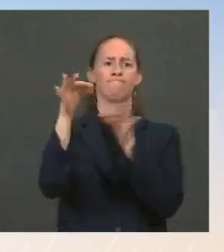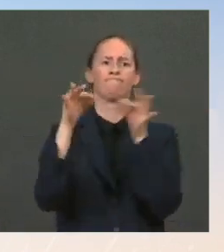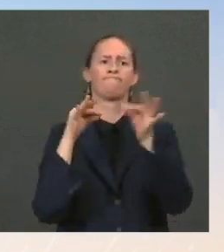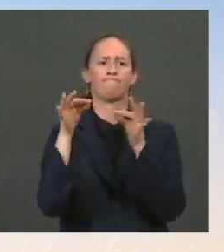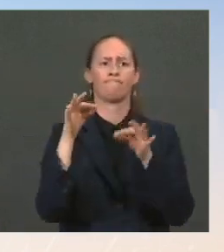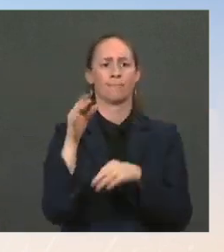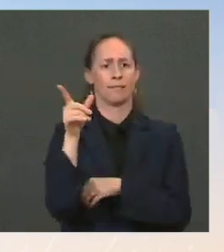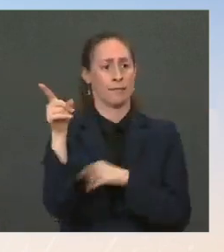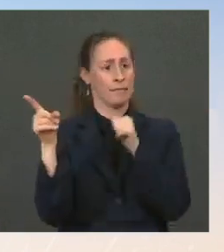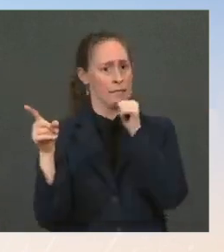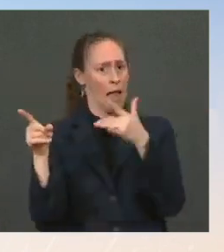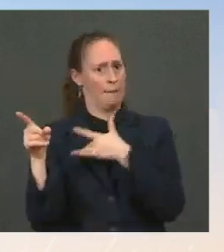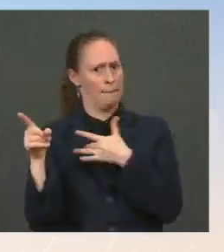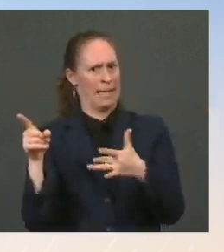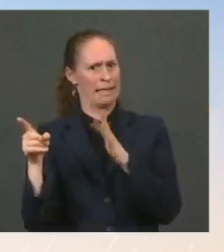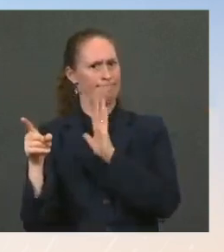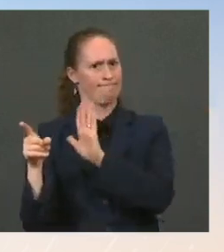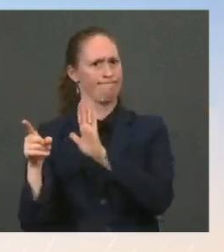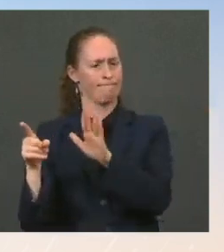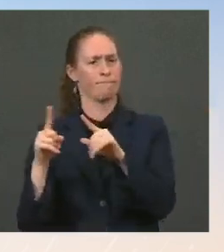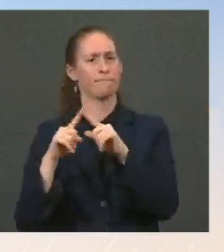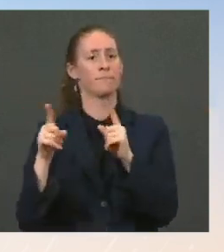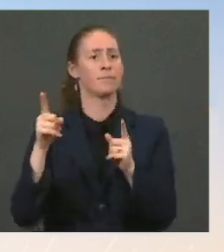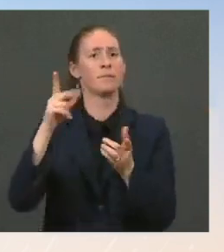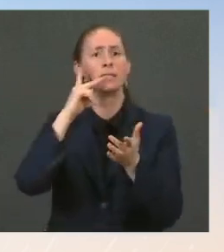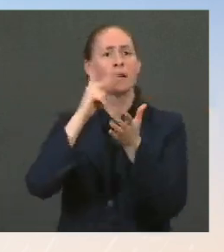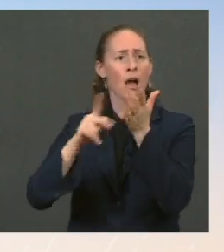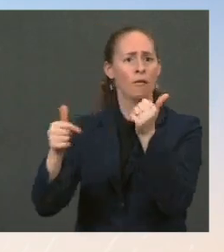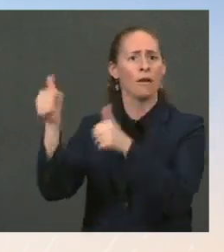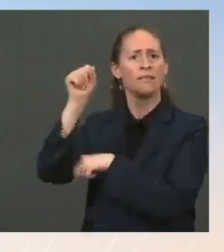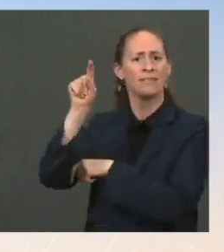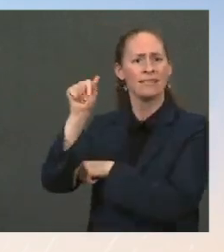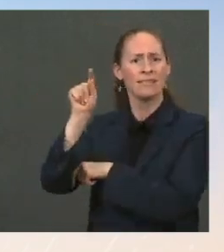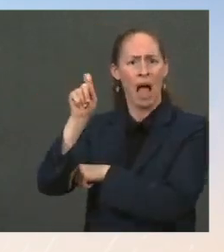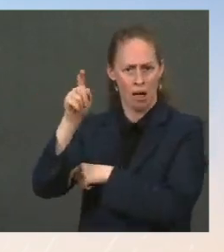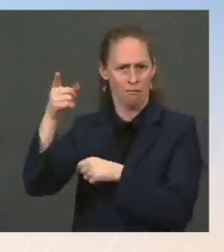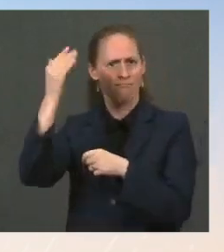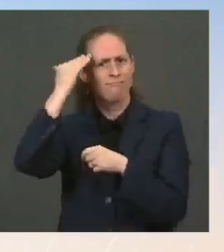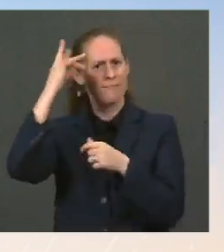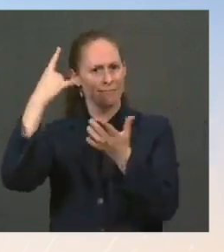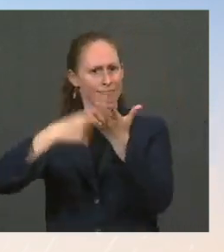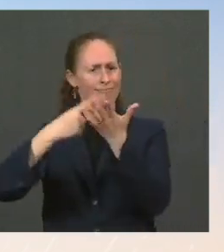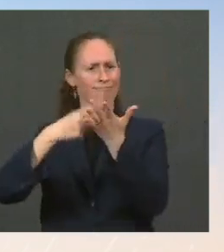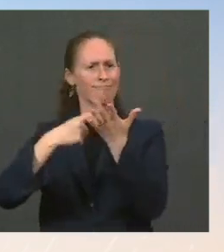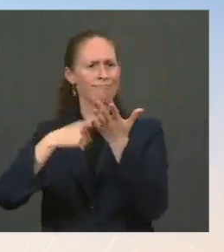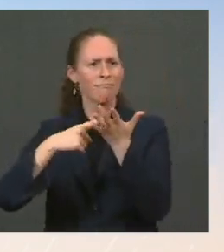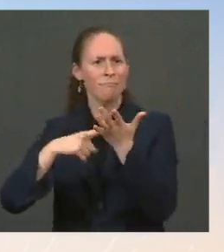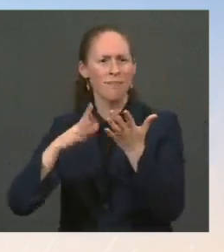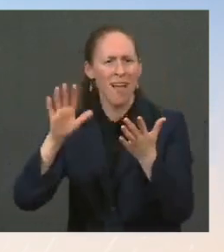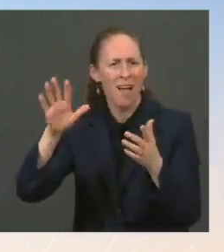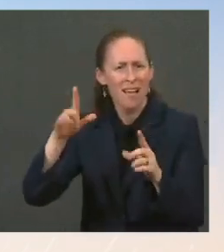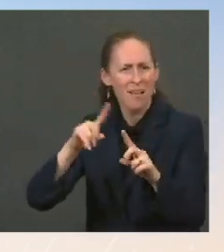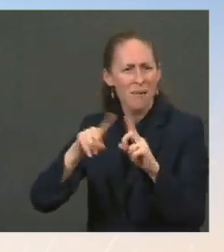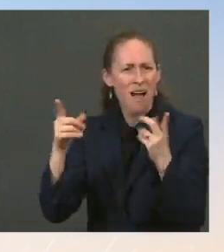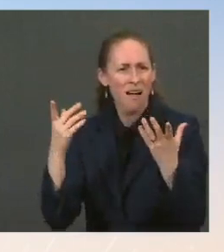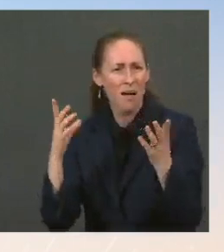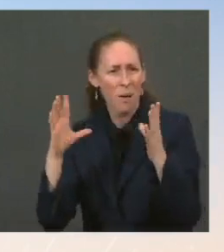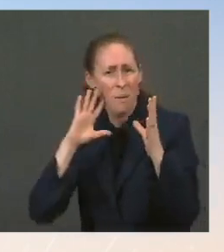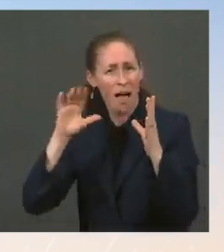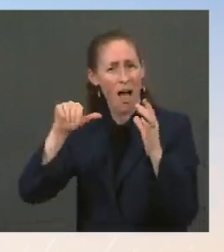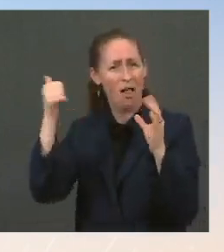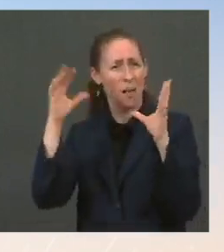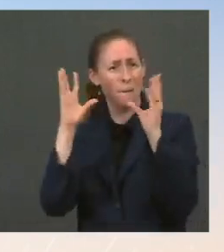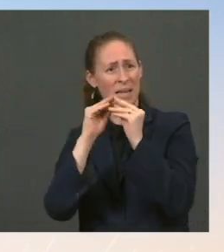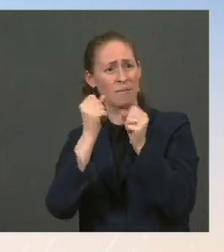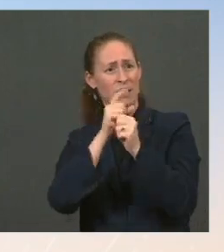Secretary of State spoke to it today. Do you have regular meetings to make sure that things like this don't escalate into something bigger? Of course we do, as